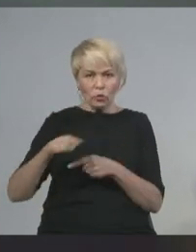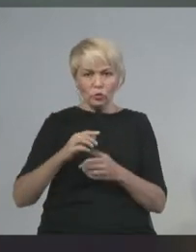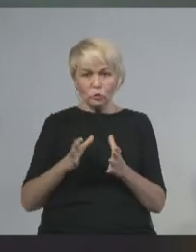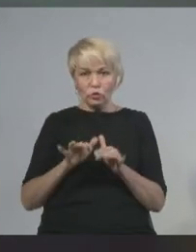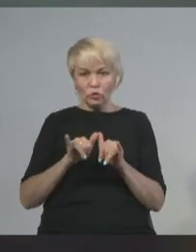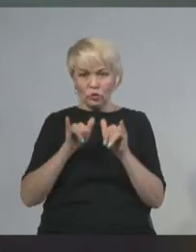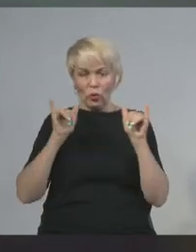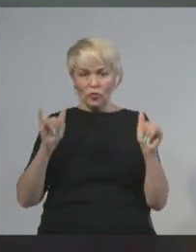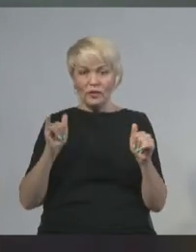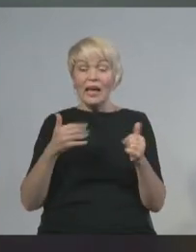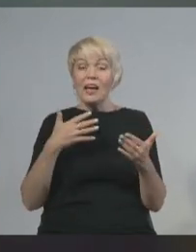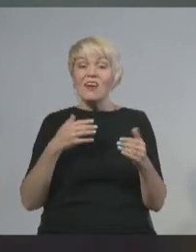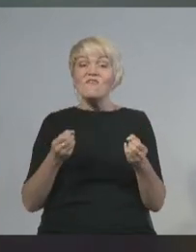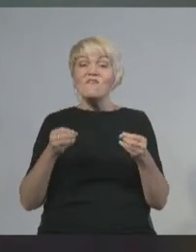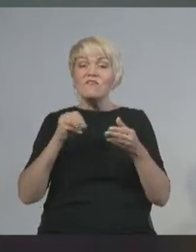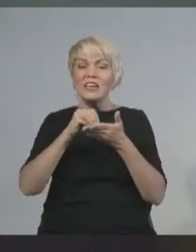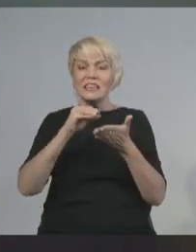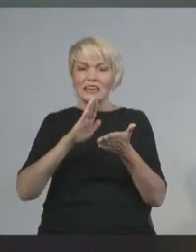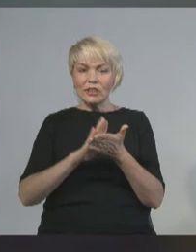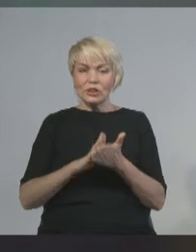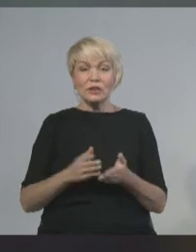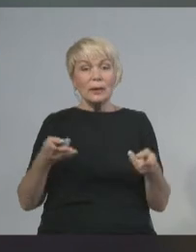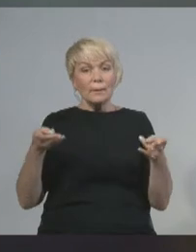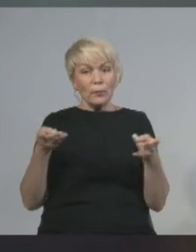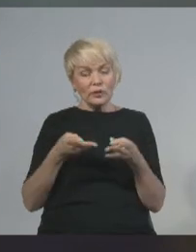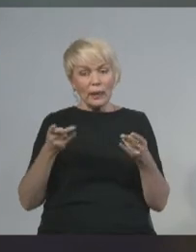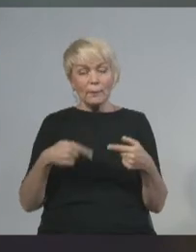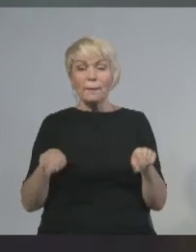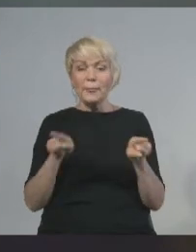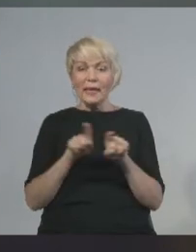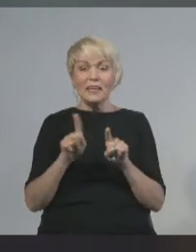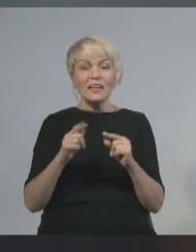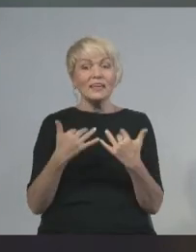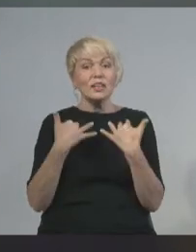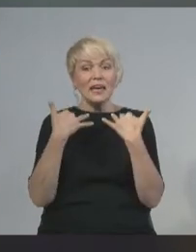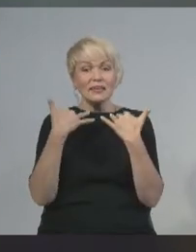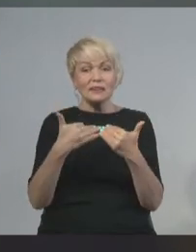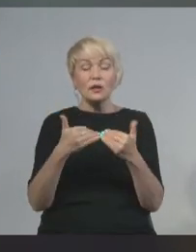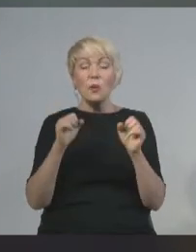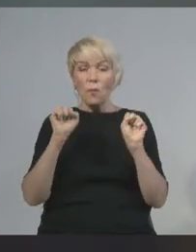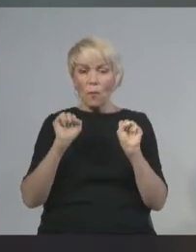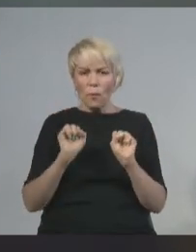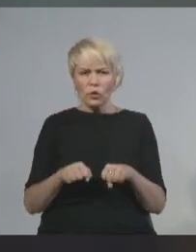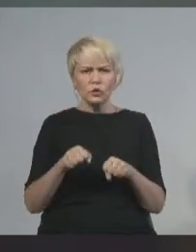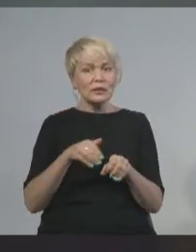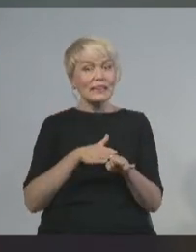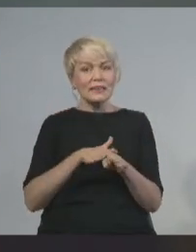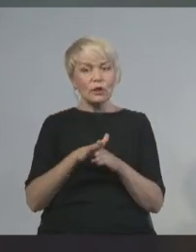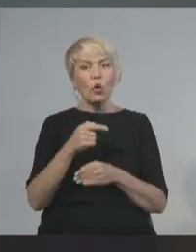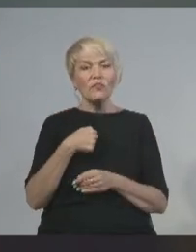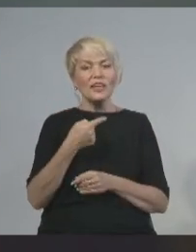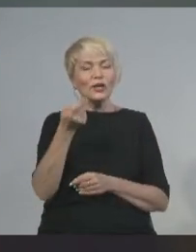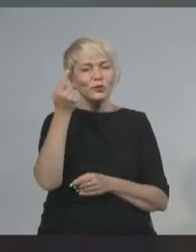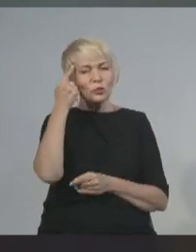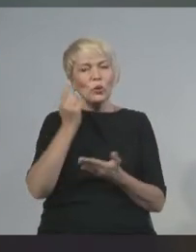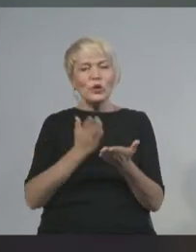the audience but after you study the needs of your readers or your audience you can